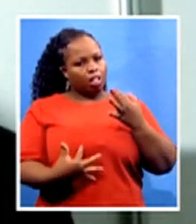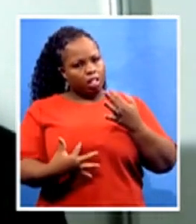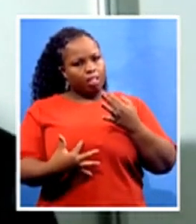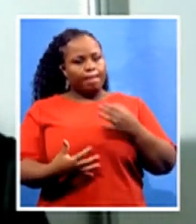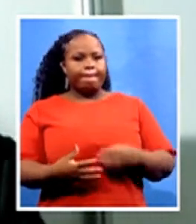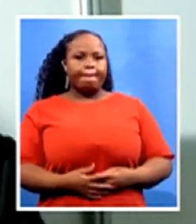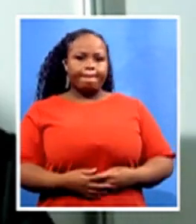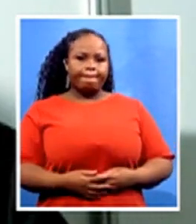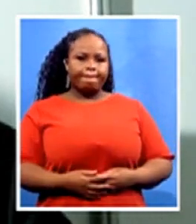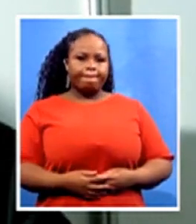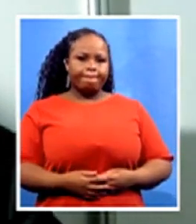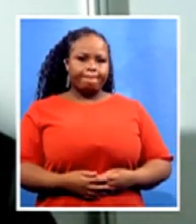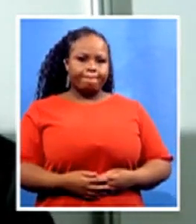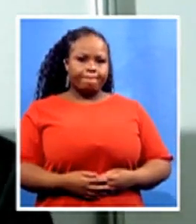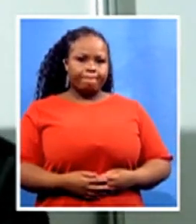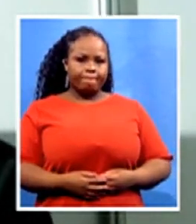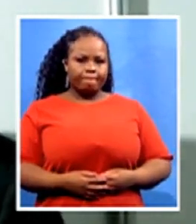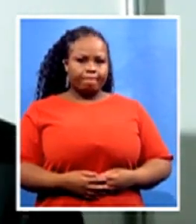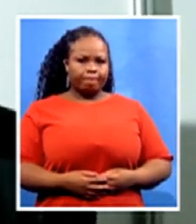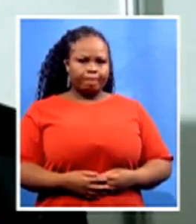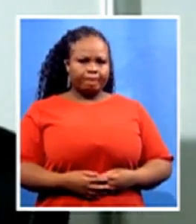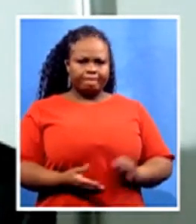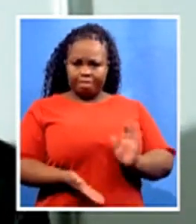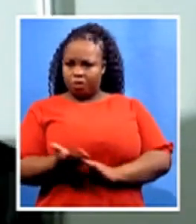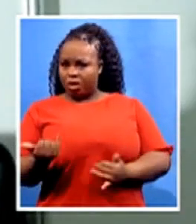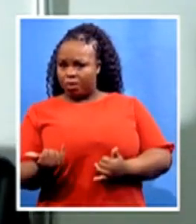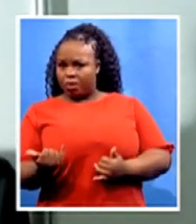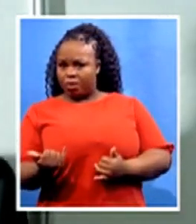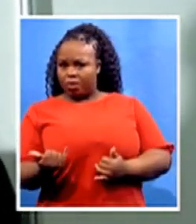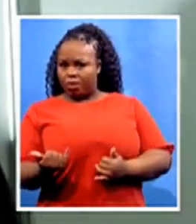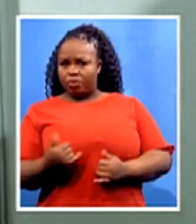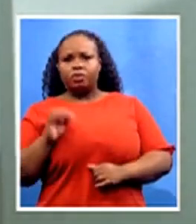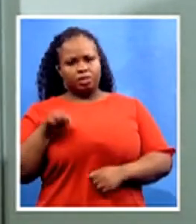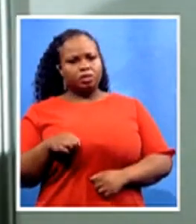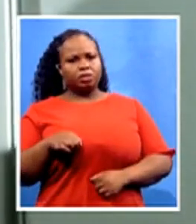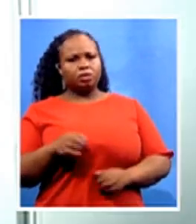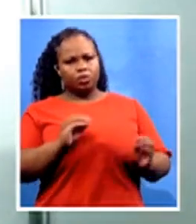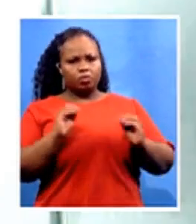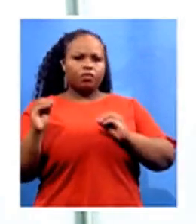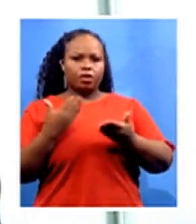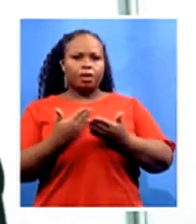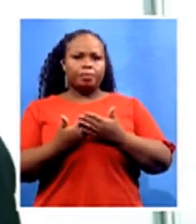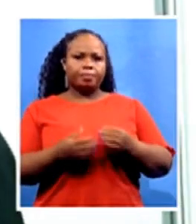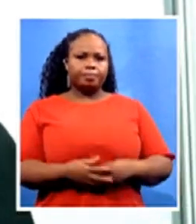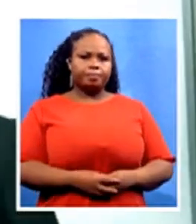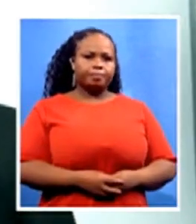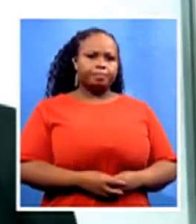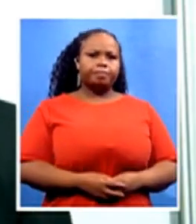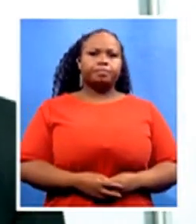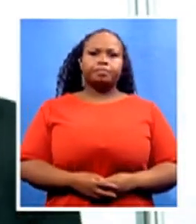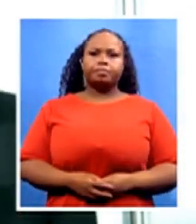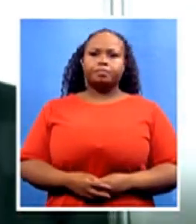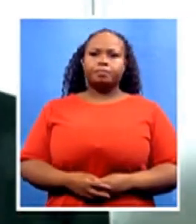are we on your way? Yeah, you are. Yes, please, let's open. Can you move, guys? We're just going to give some space there. So once